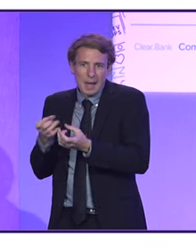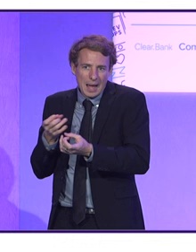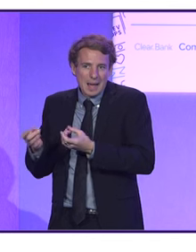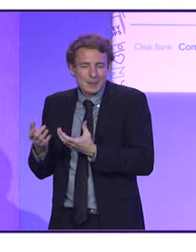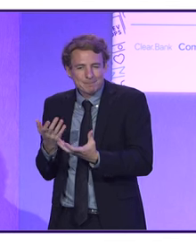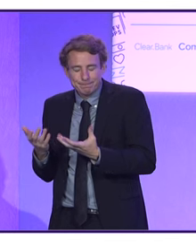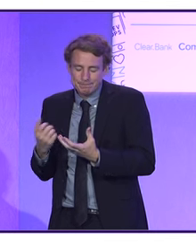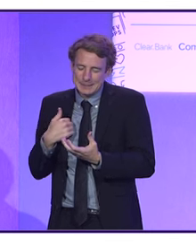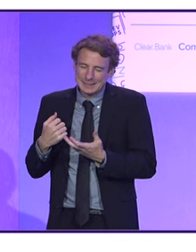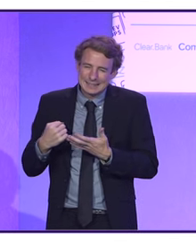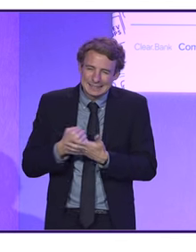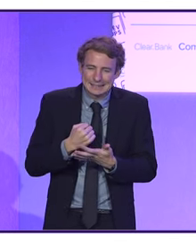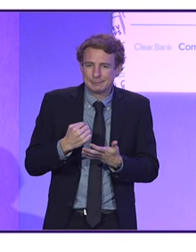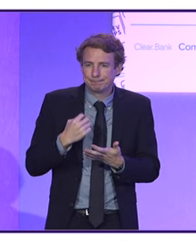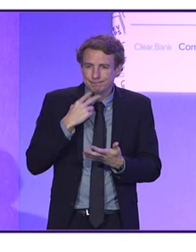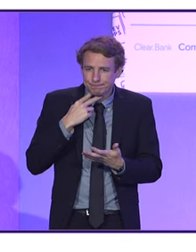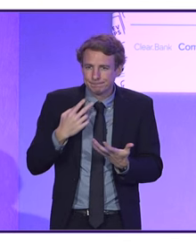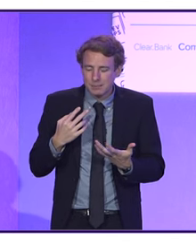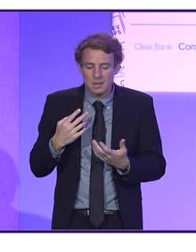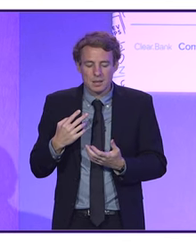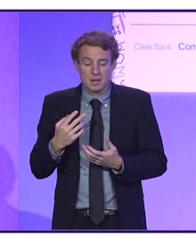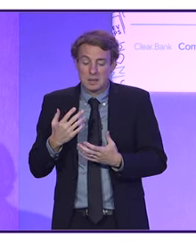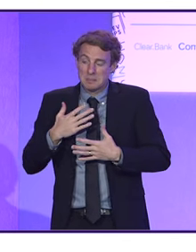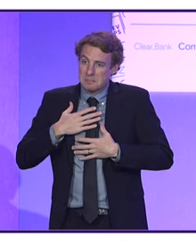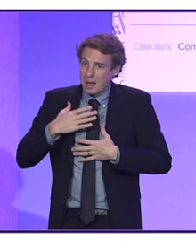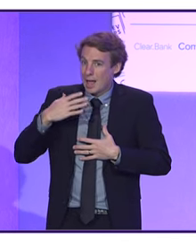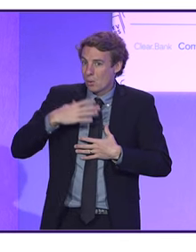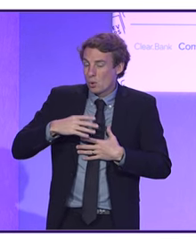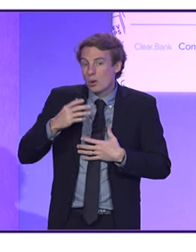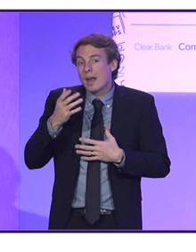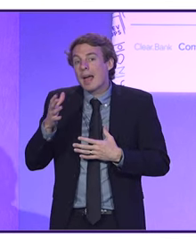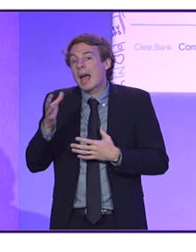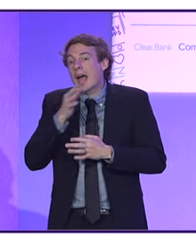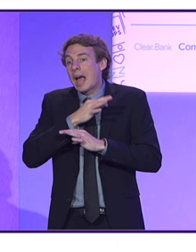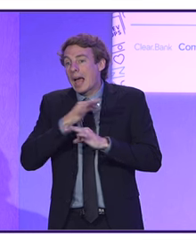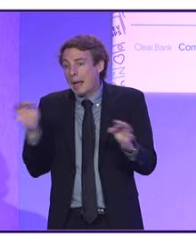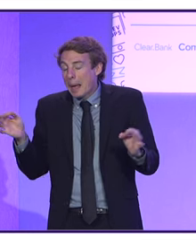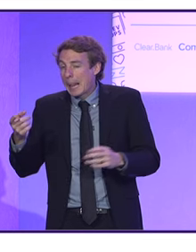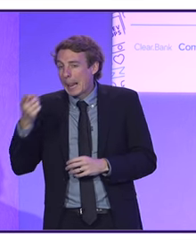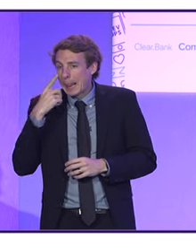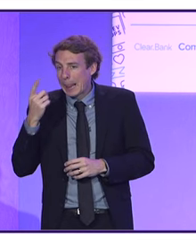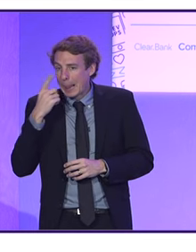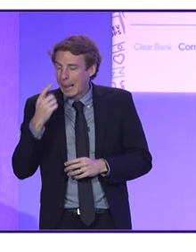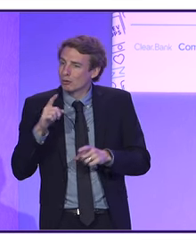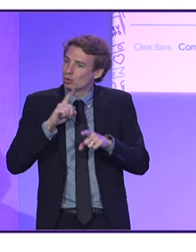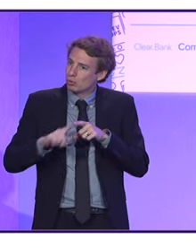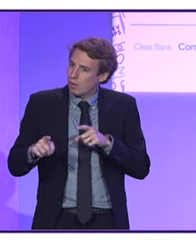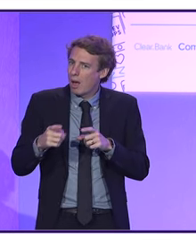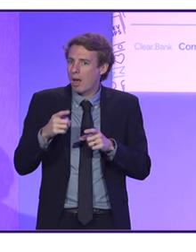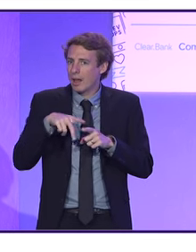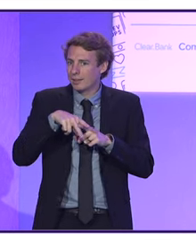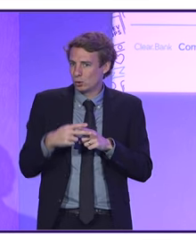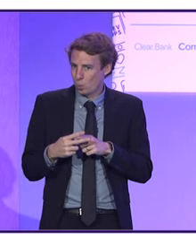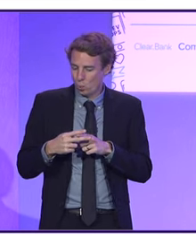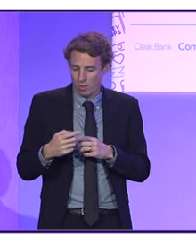So I wanted to invite other people to use the tool. And so I've shared a